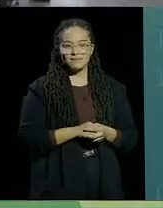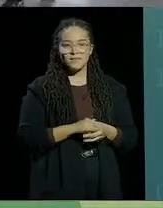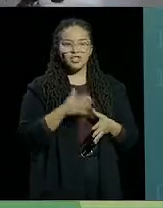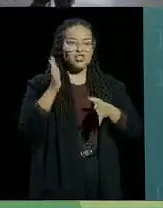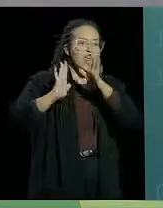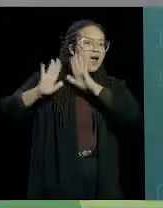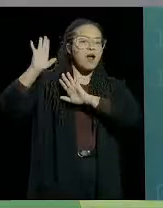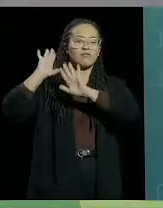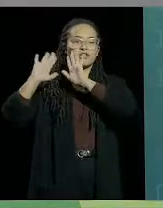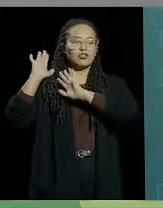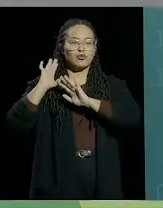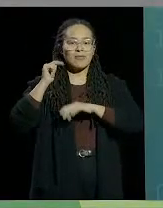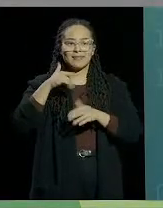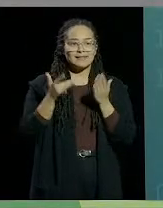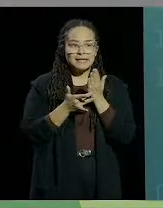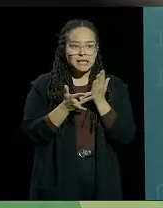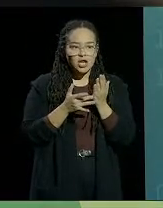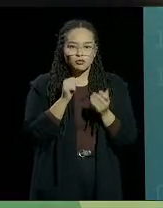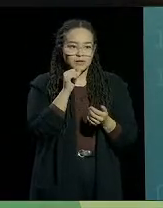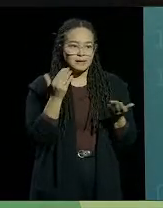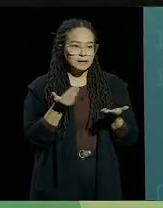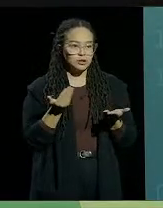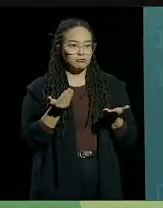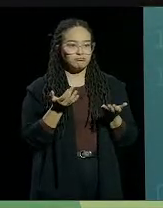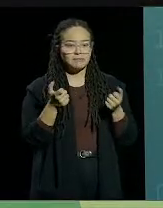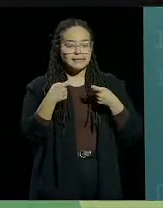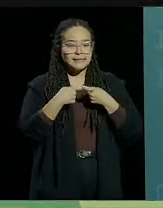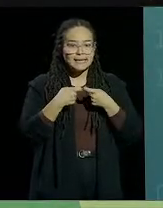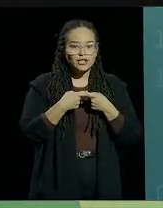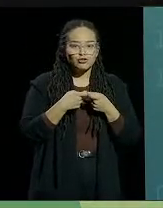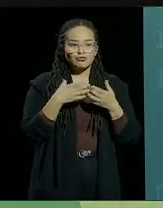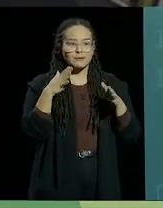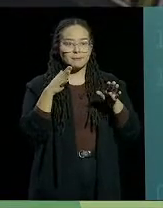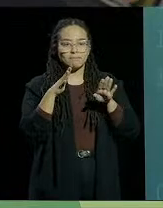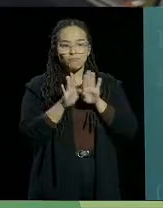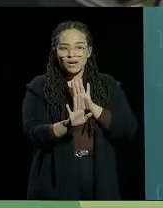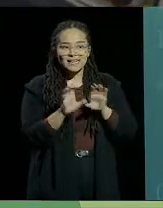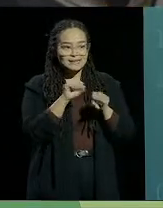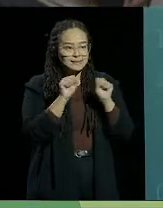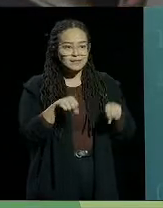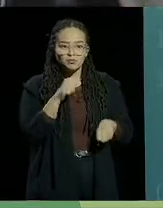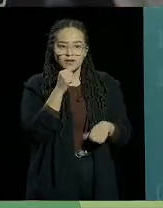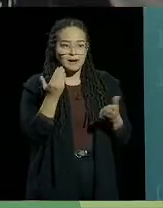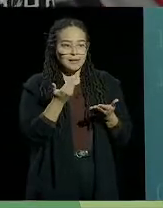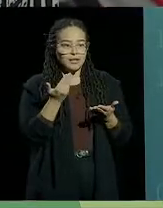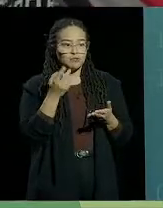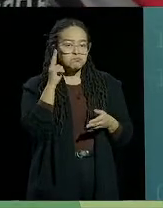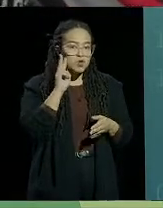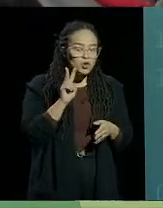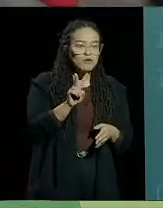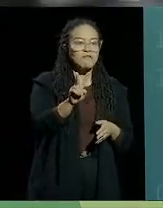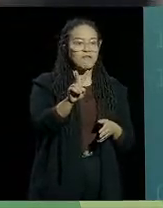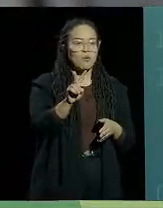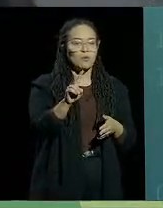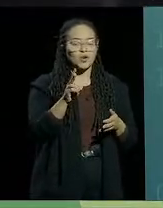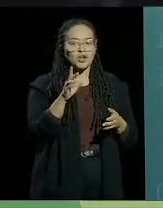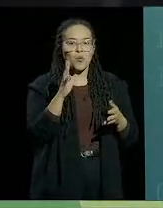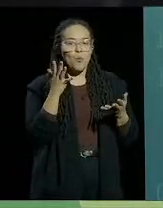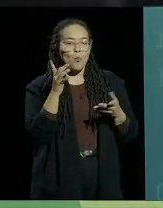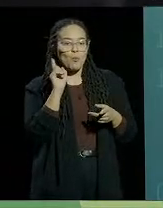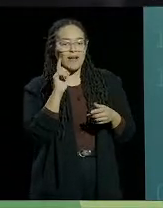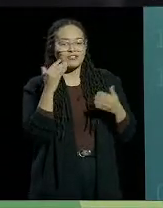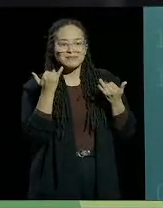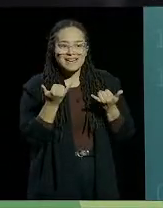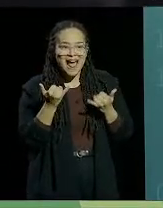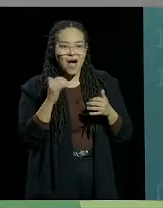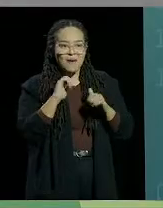Generations ago, this technology didn't exist. Electric braking systems didn't exist. Looking at 2024, where we are right now, and what Bosch is